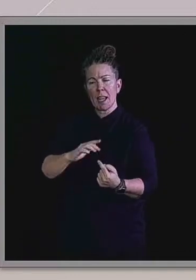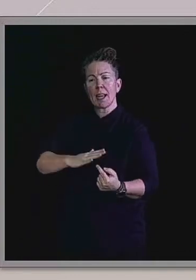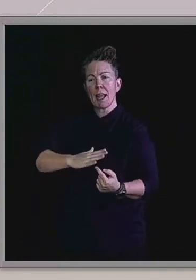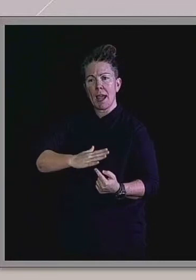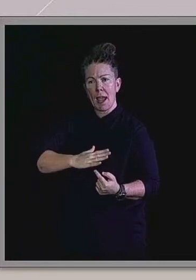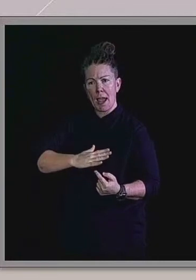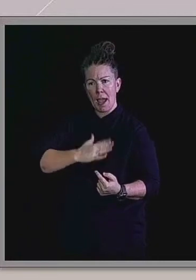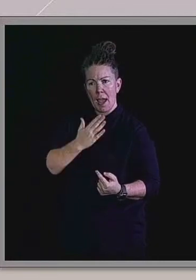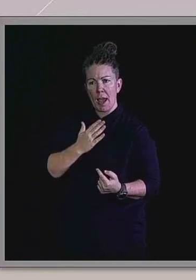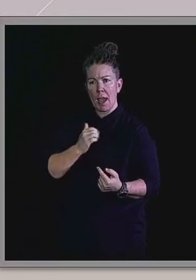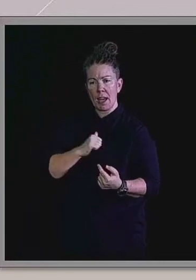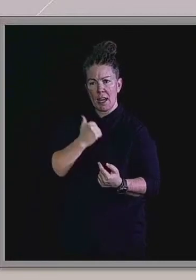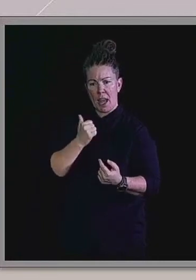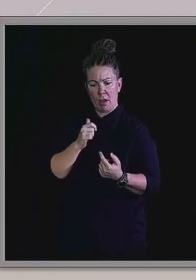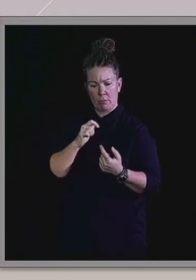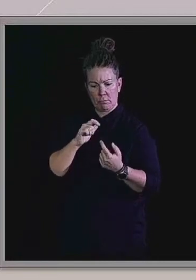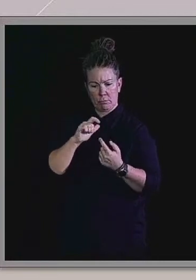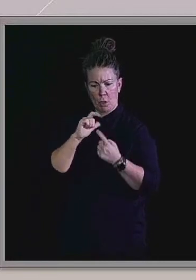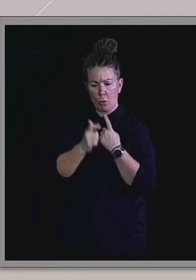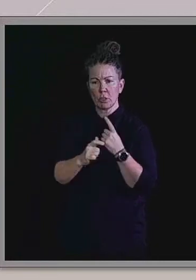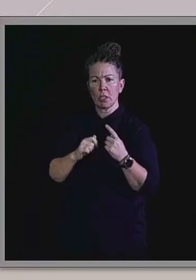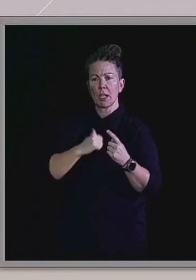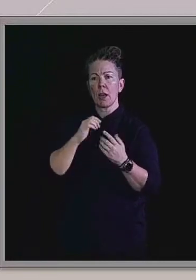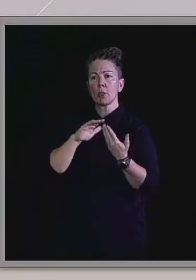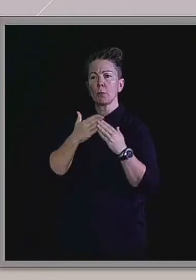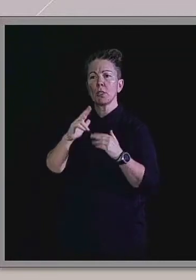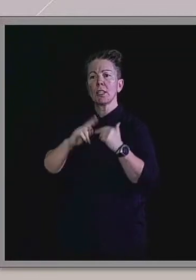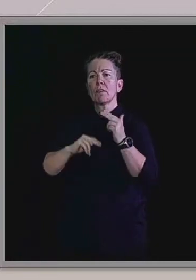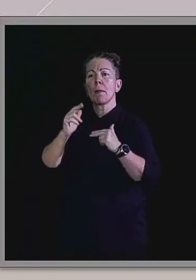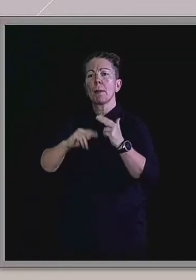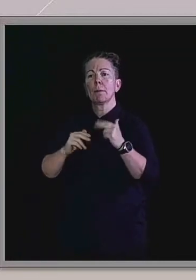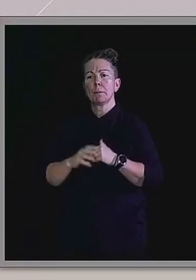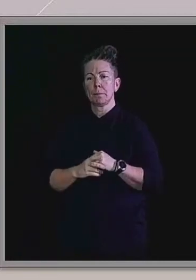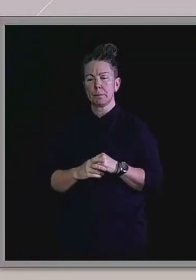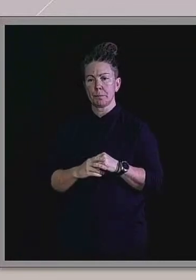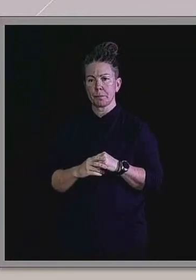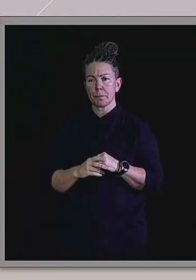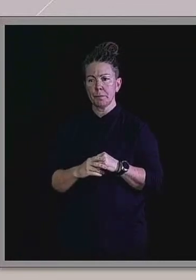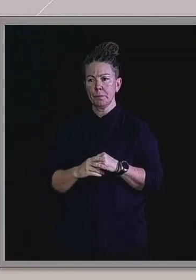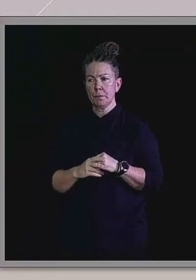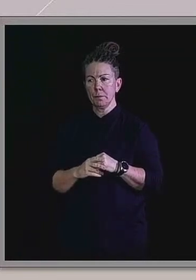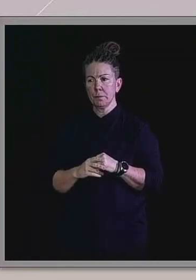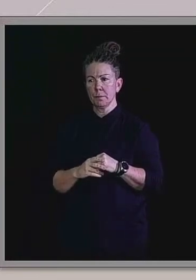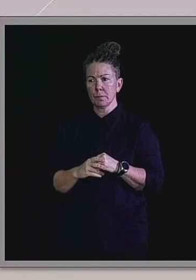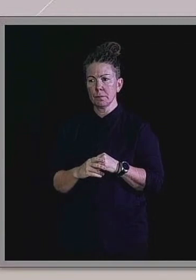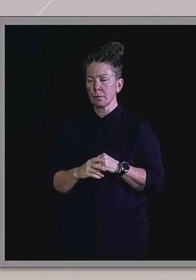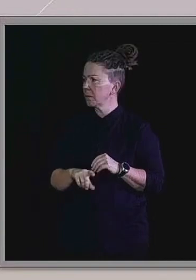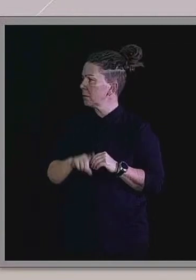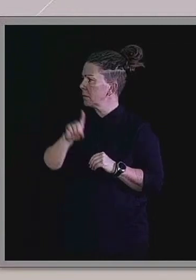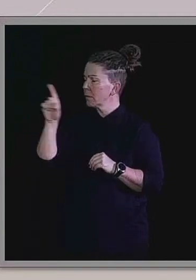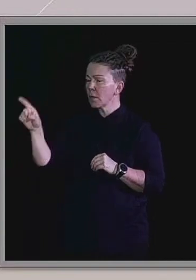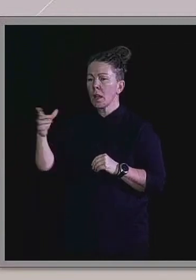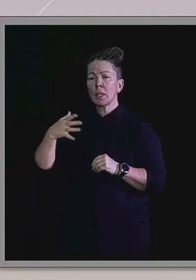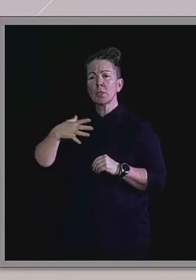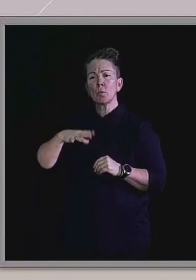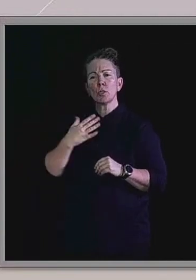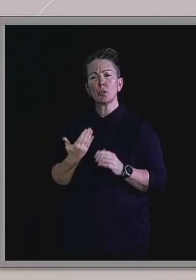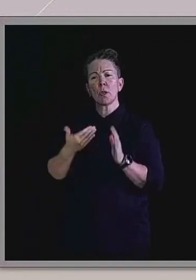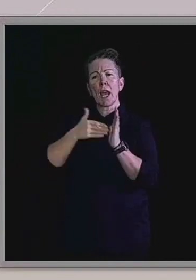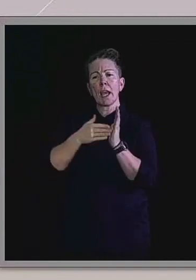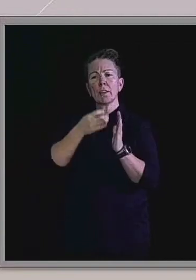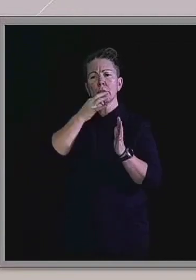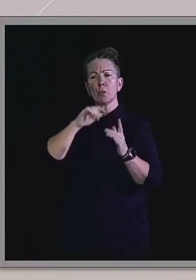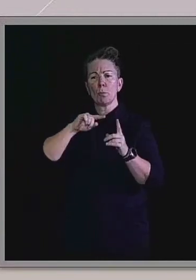and through culture and community developments. Yep. Could I just add a couple of points on that? I think it's a